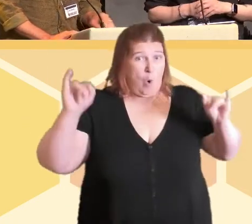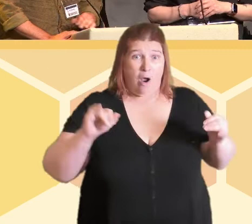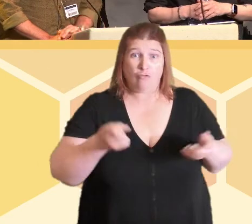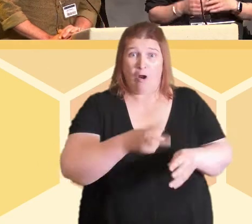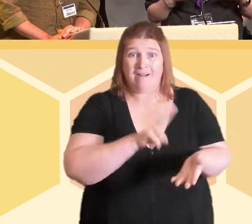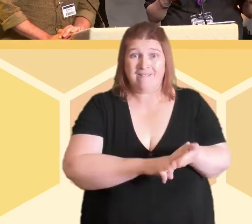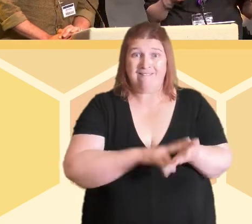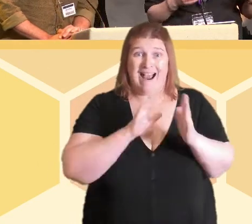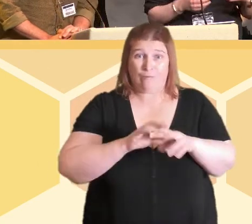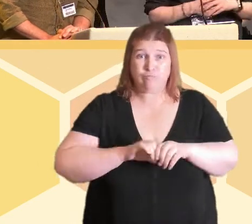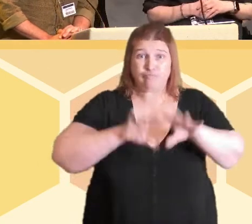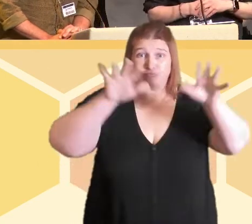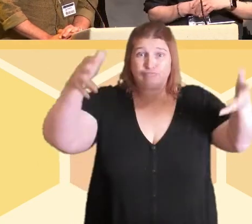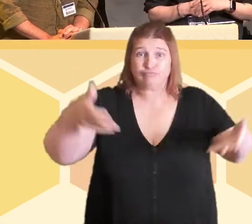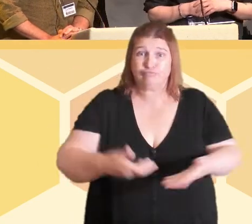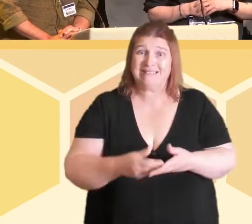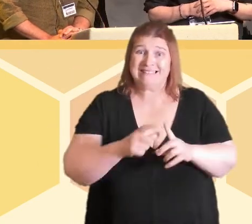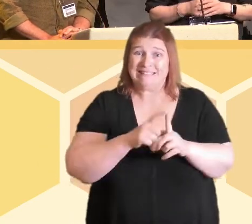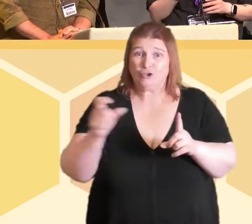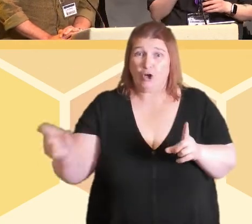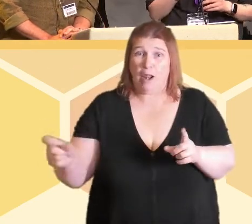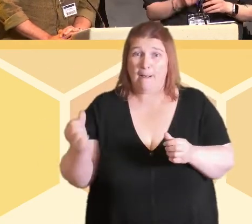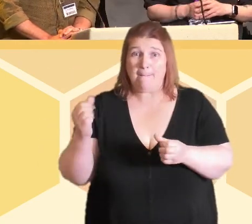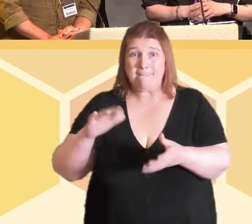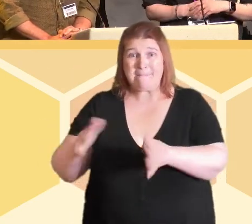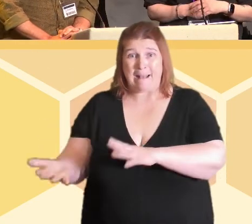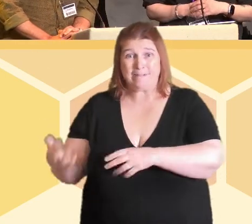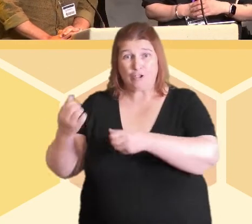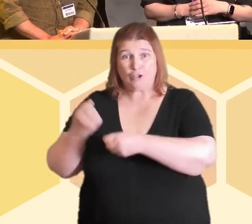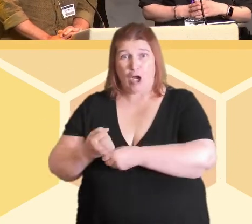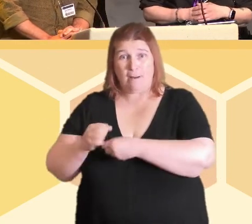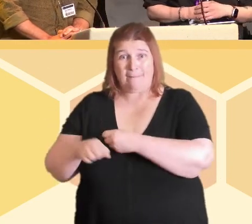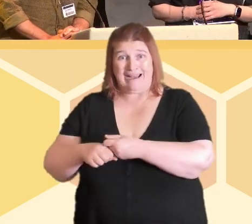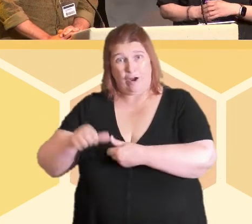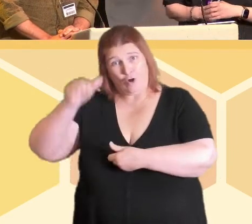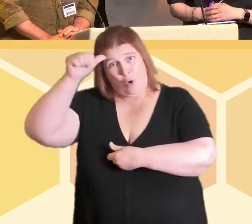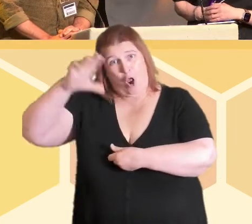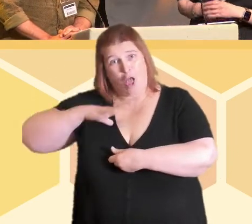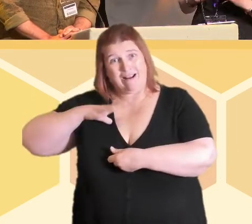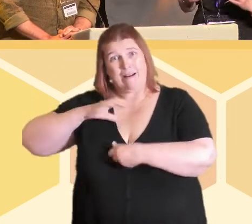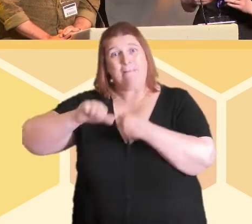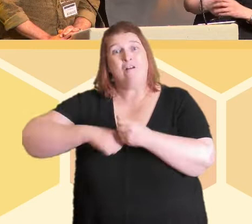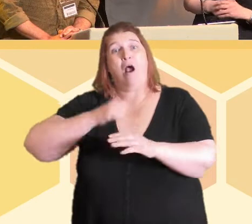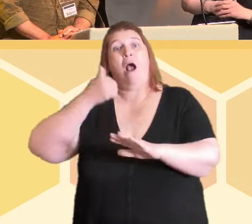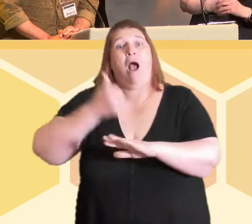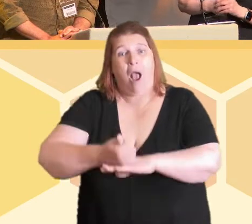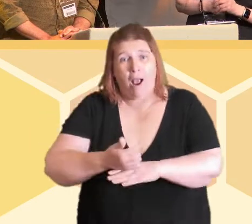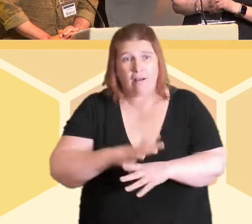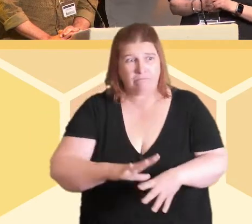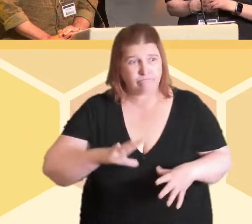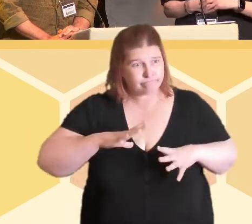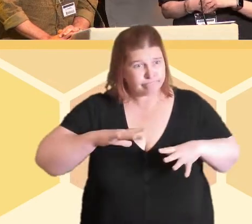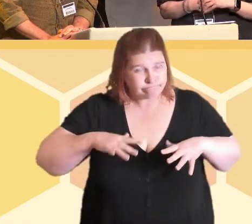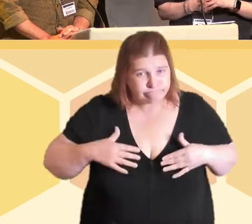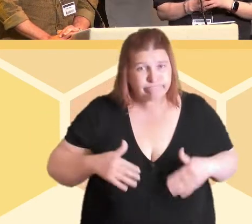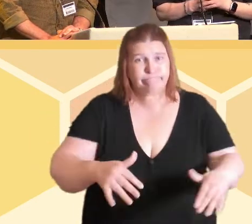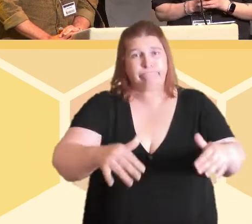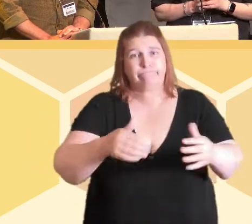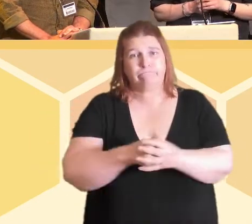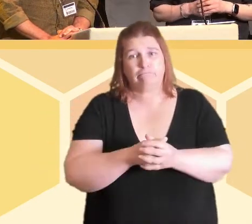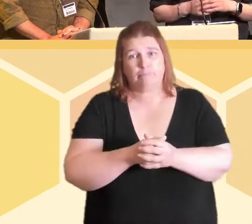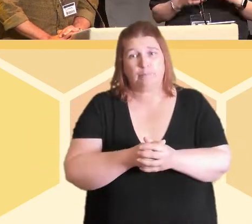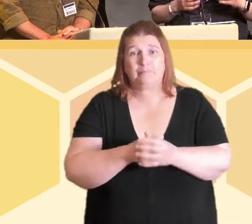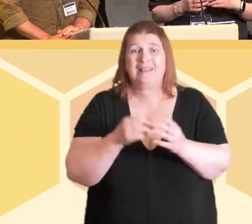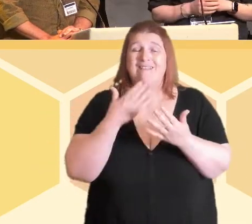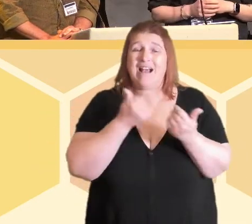globe. Who'd have thought our Baptist structures could be that prophetic? The Evangelical Alliance recently conducted a